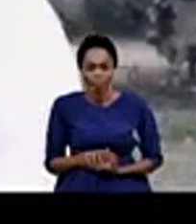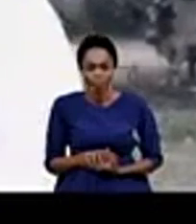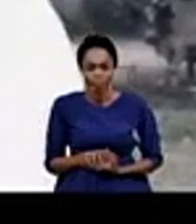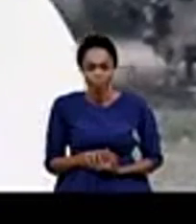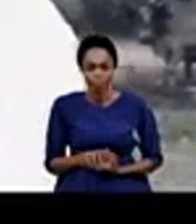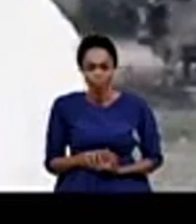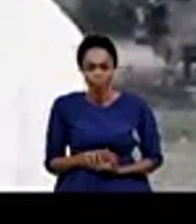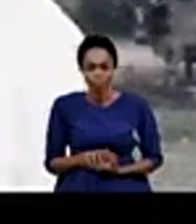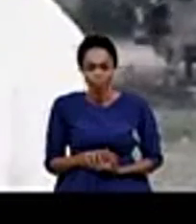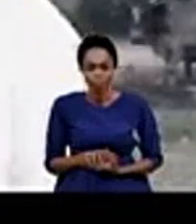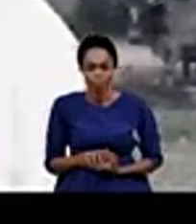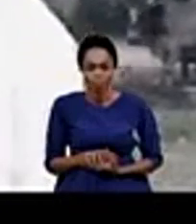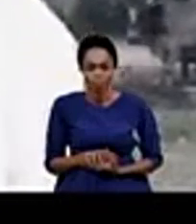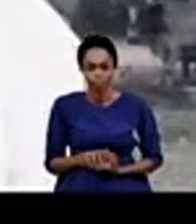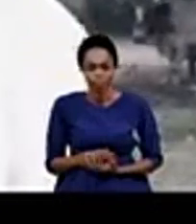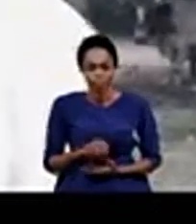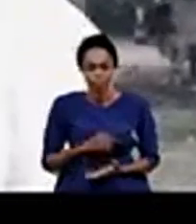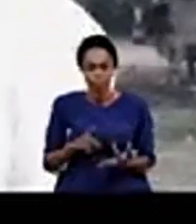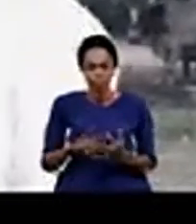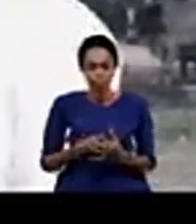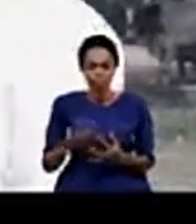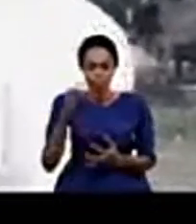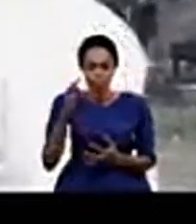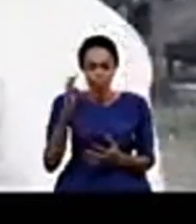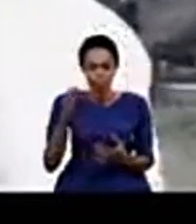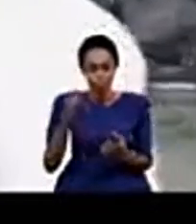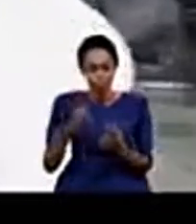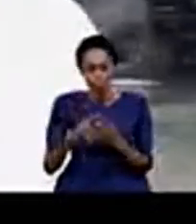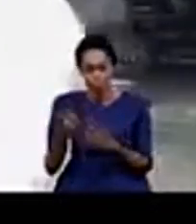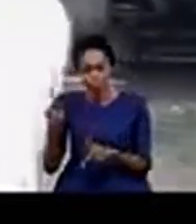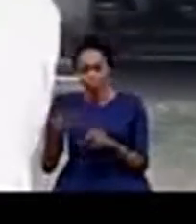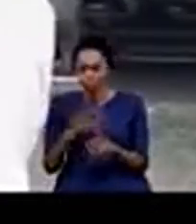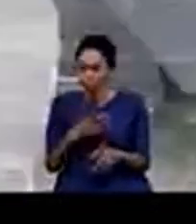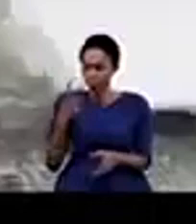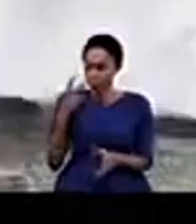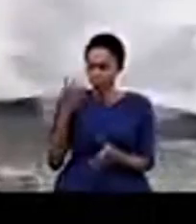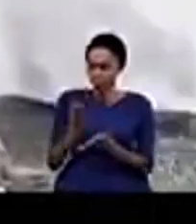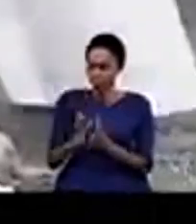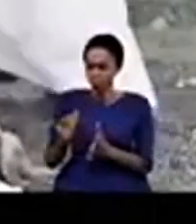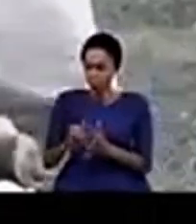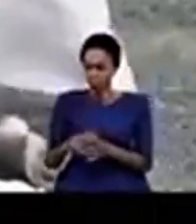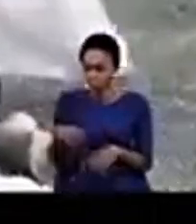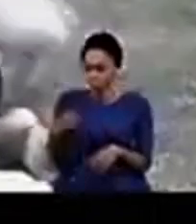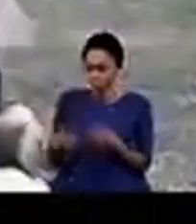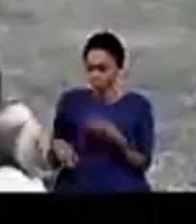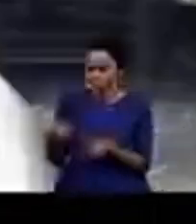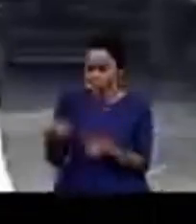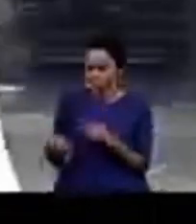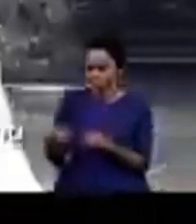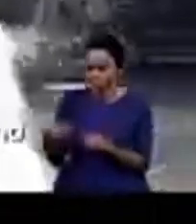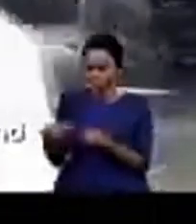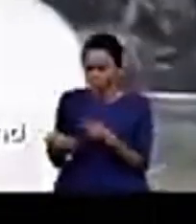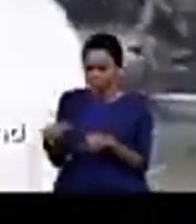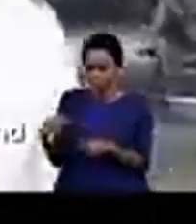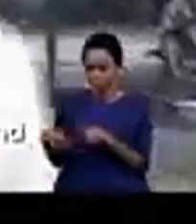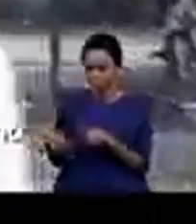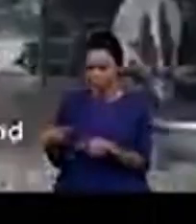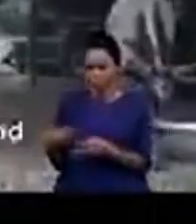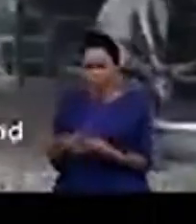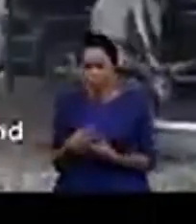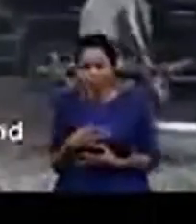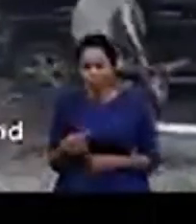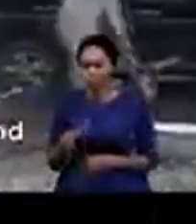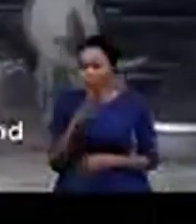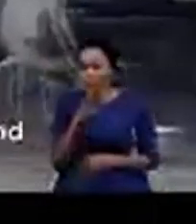And I started talking to people, and I saw somebody that was paralyzed, and the